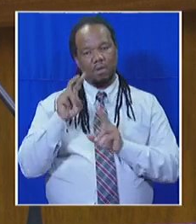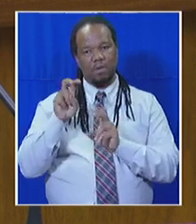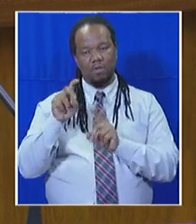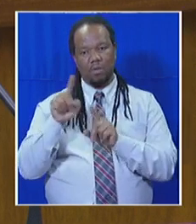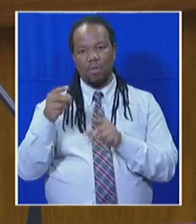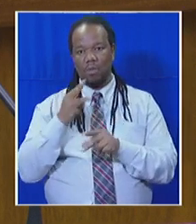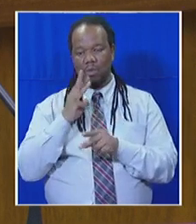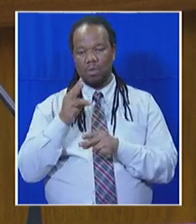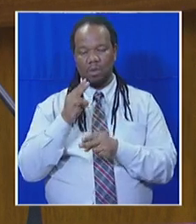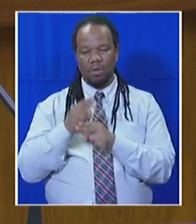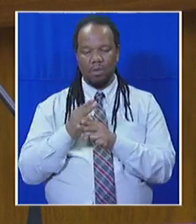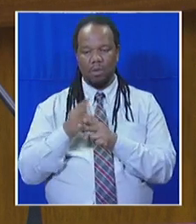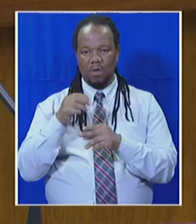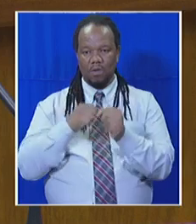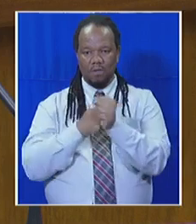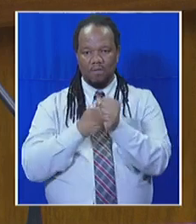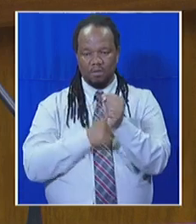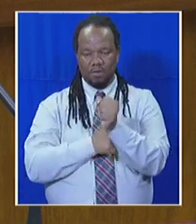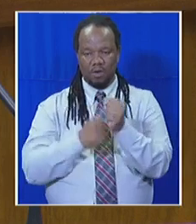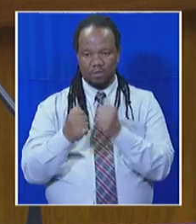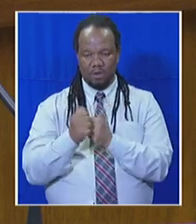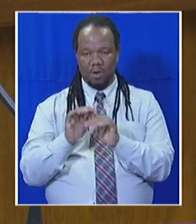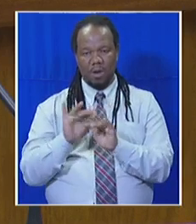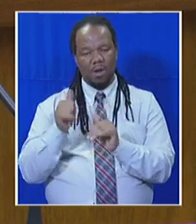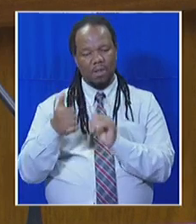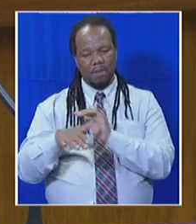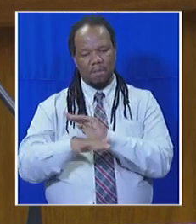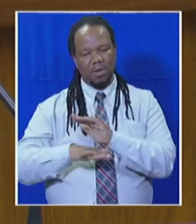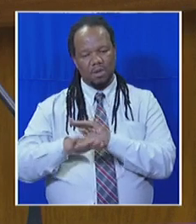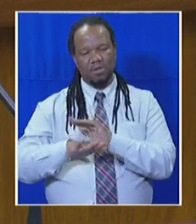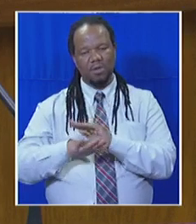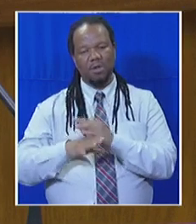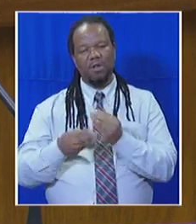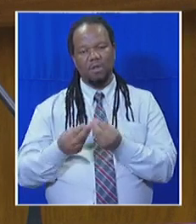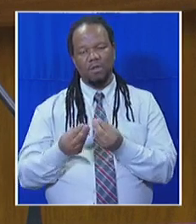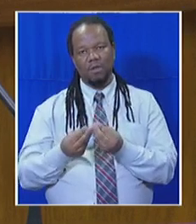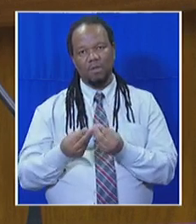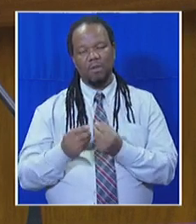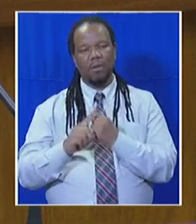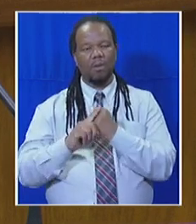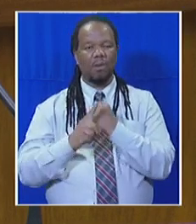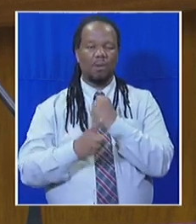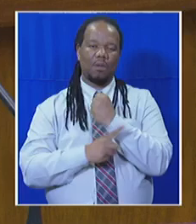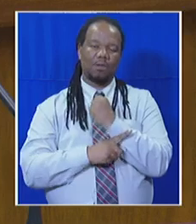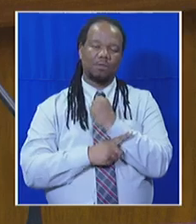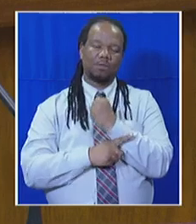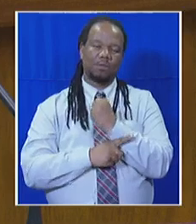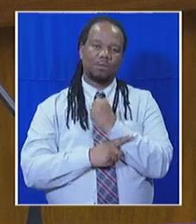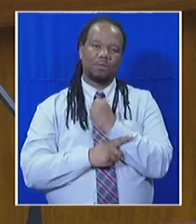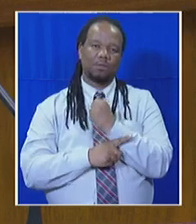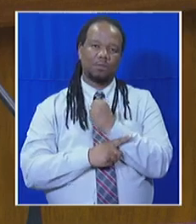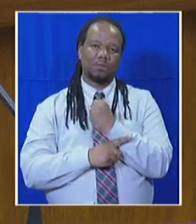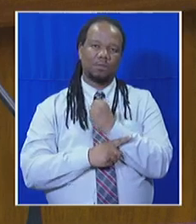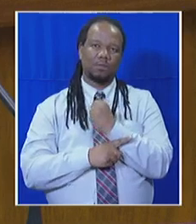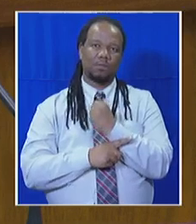sanitation, infrastructure, and other basics. Lastly, Honourable Chairperson, Can I be